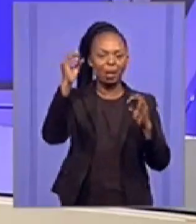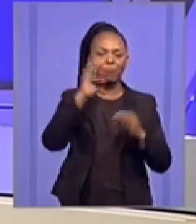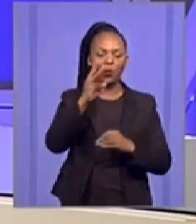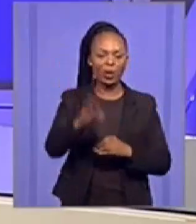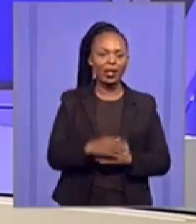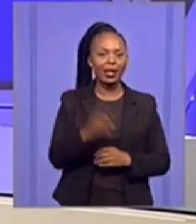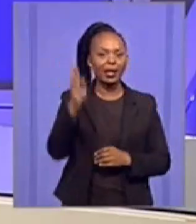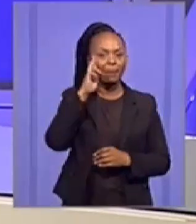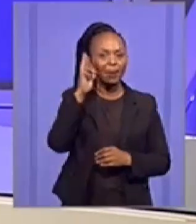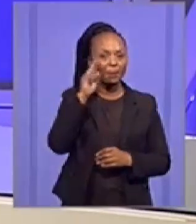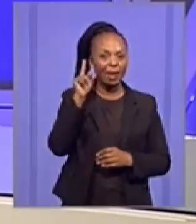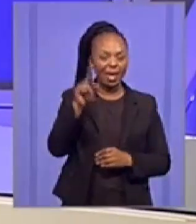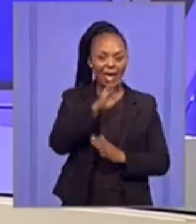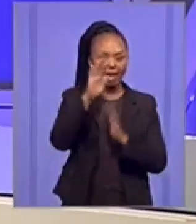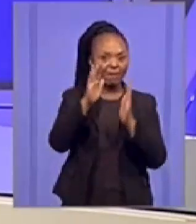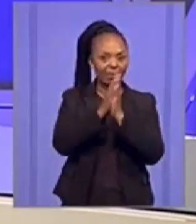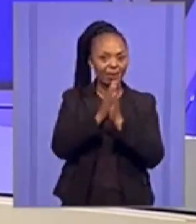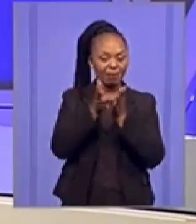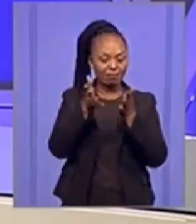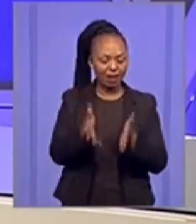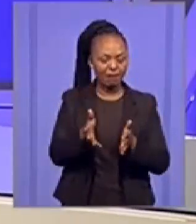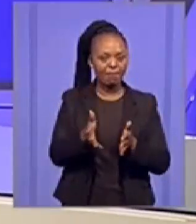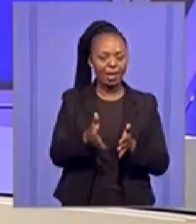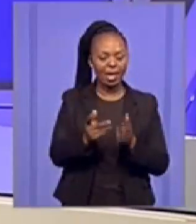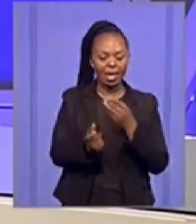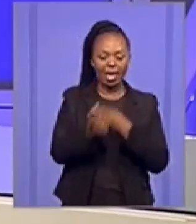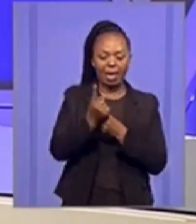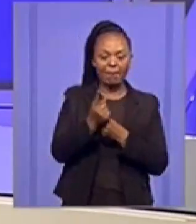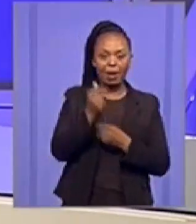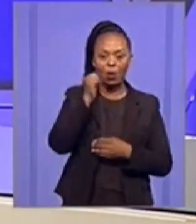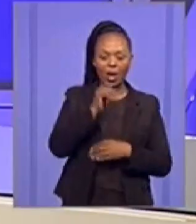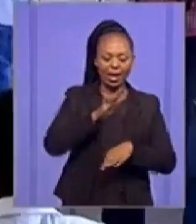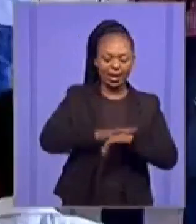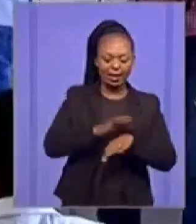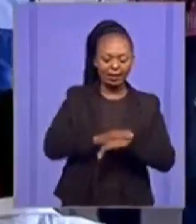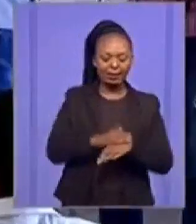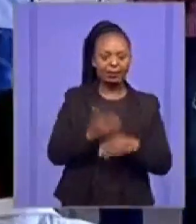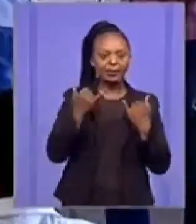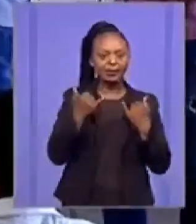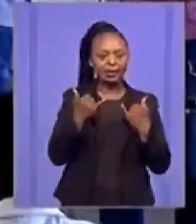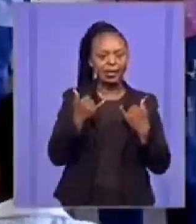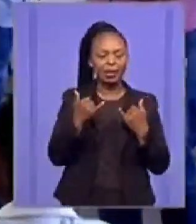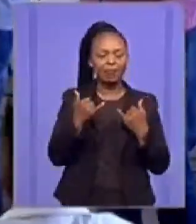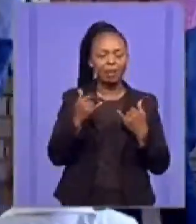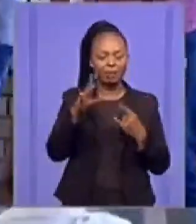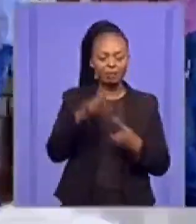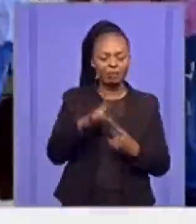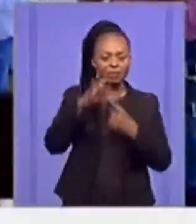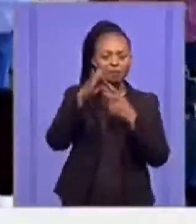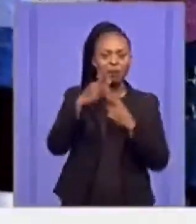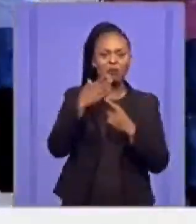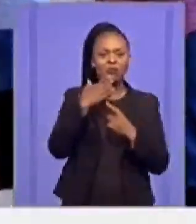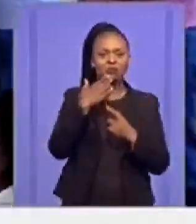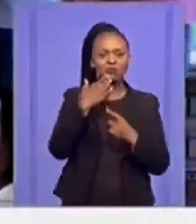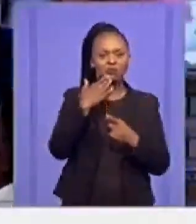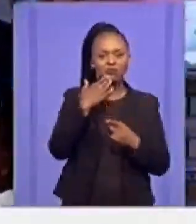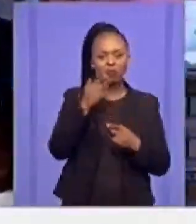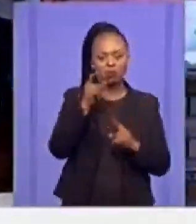gopela gore tsena tsohle di etsahala nakong eo e seng tlale ke ne go bua jalo ka go kgethwa hae na tona